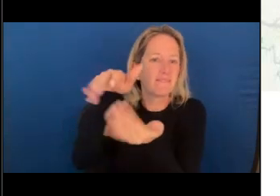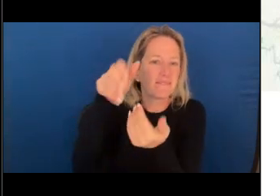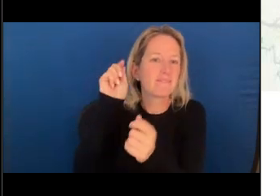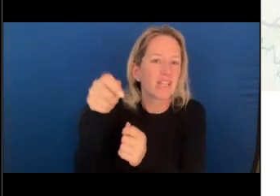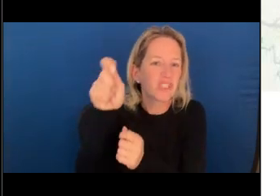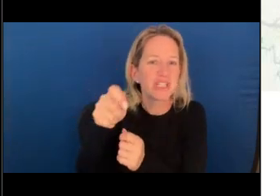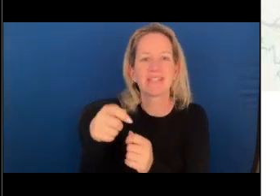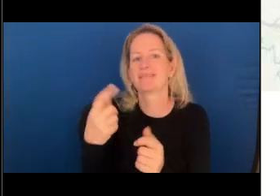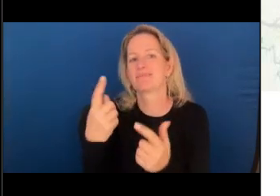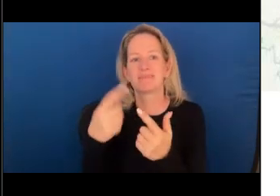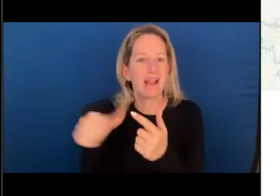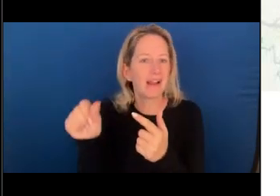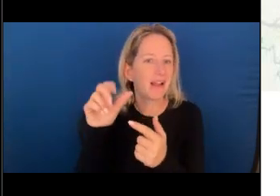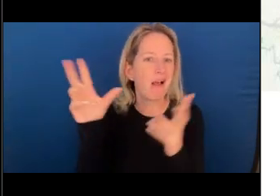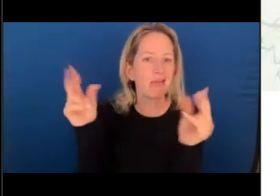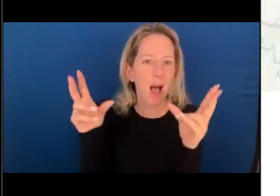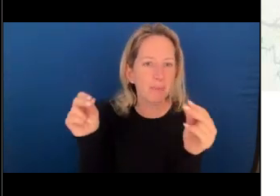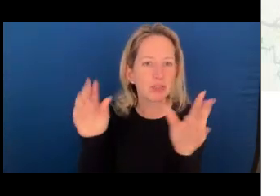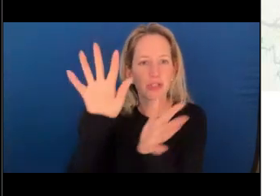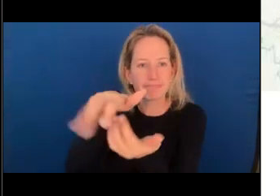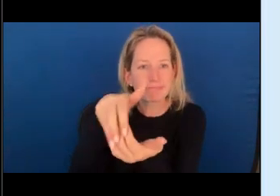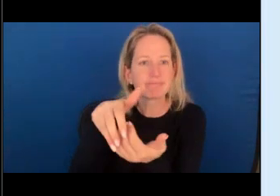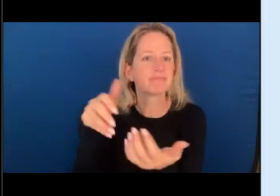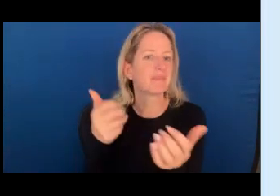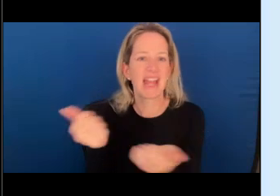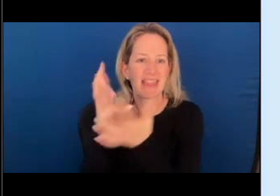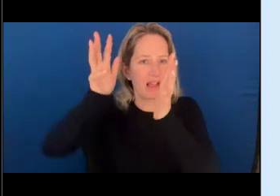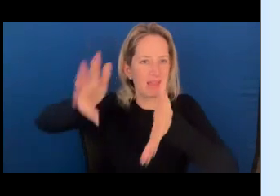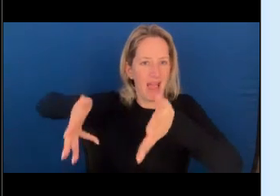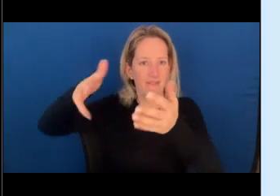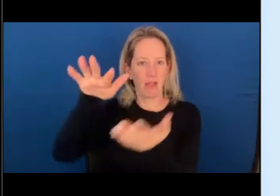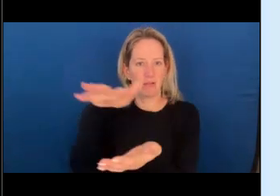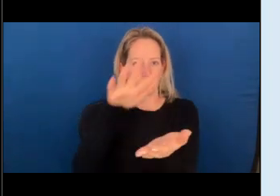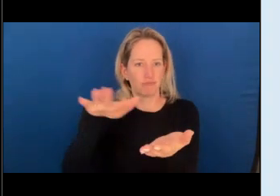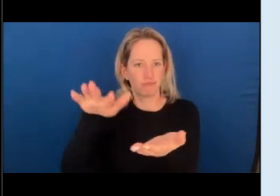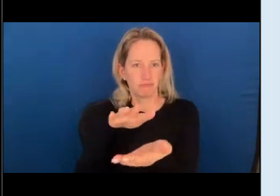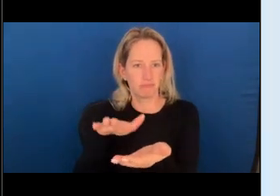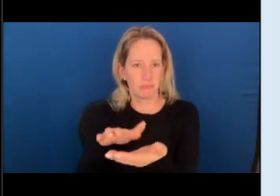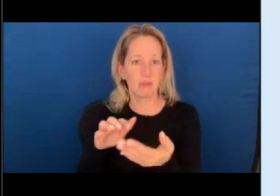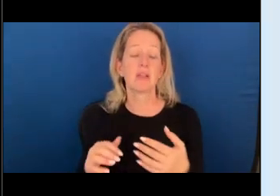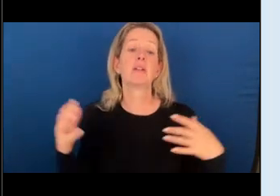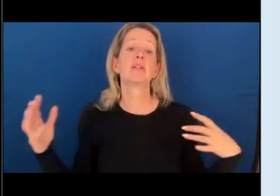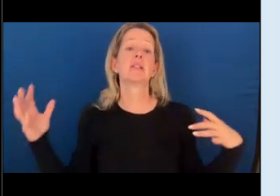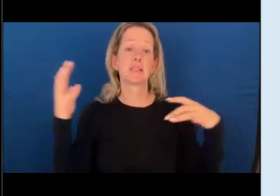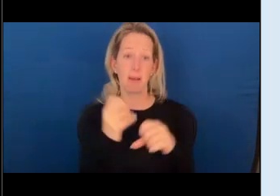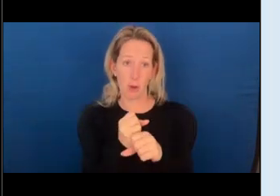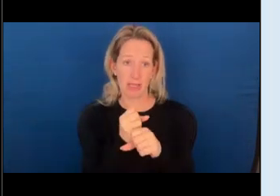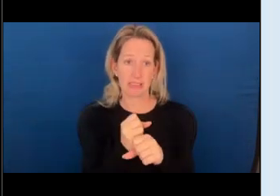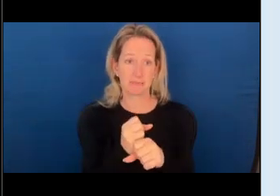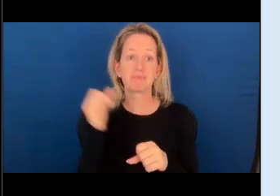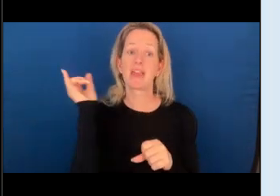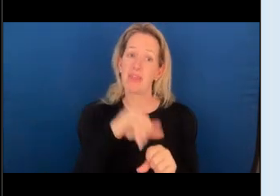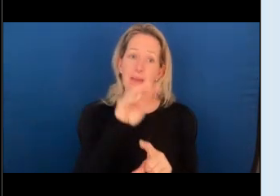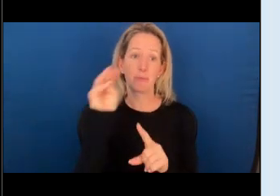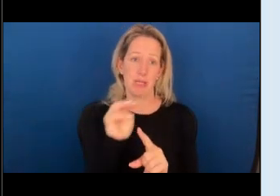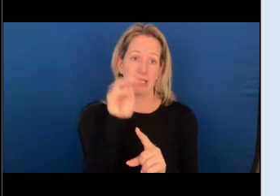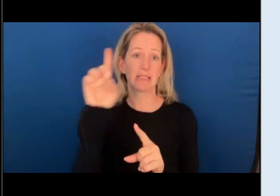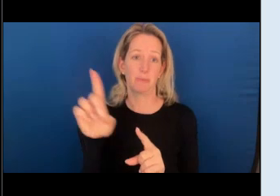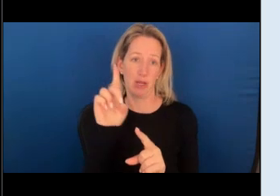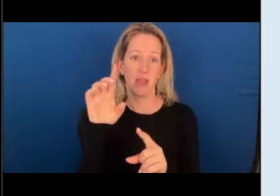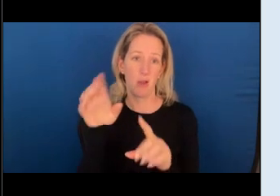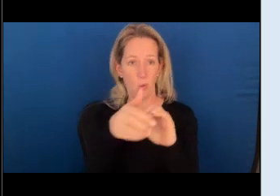slide. So to summarize, we have built up that marine debris coalition. That is our core partners and